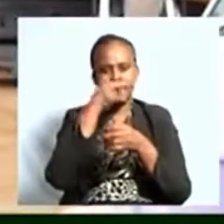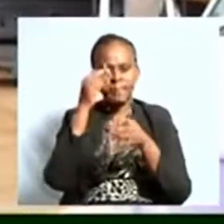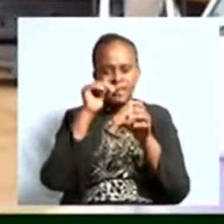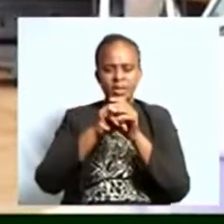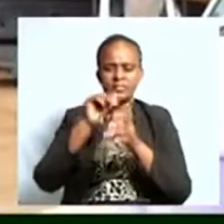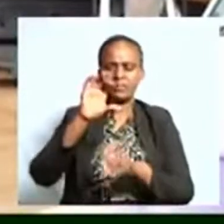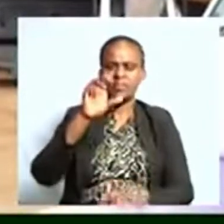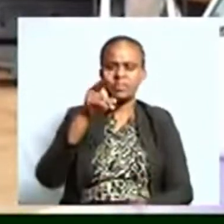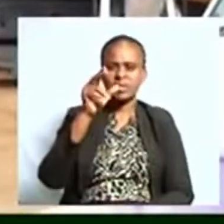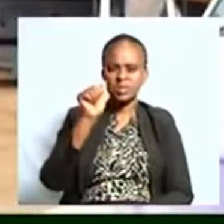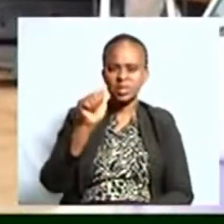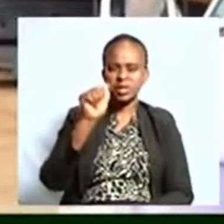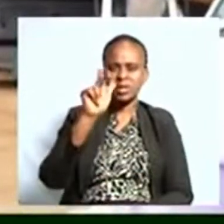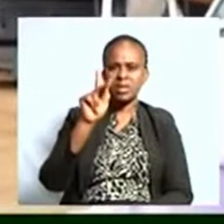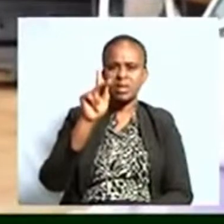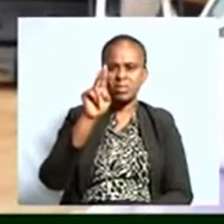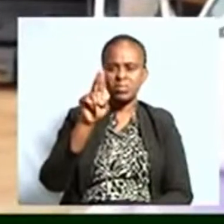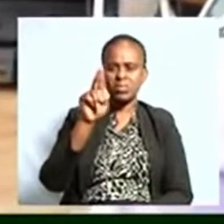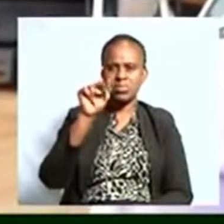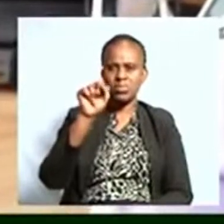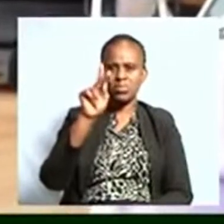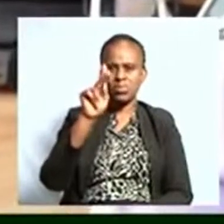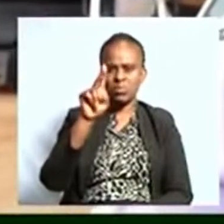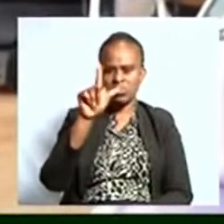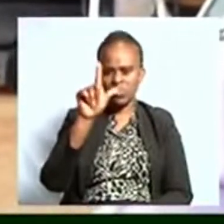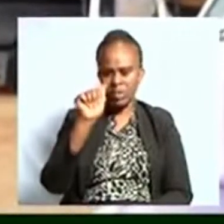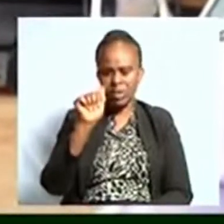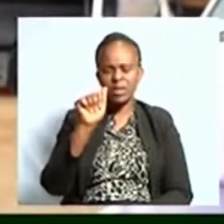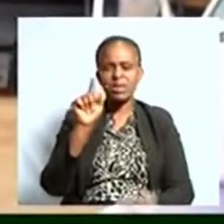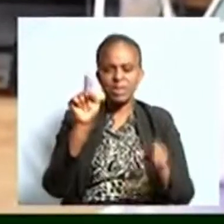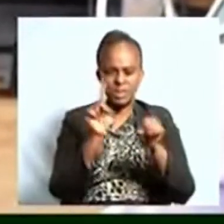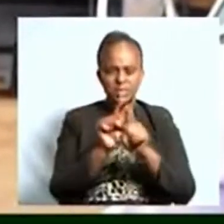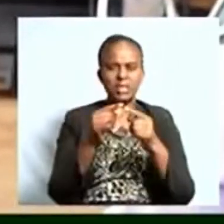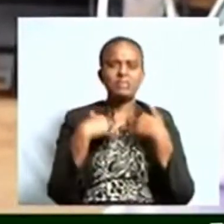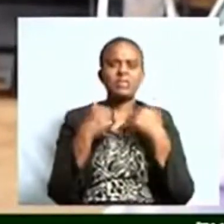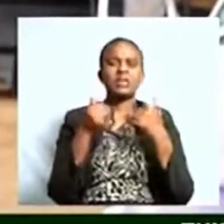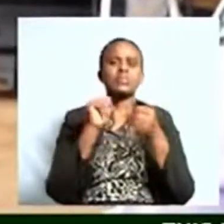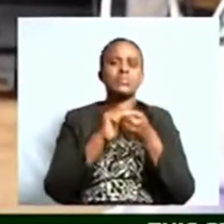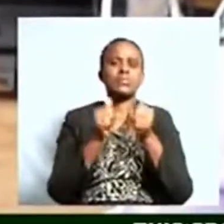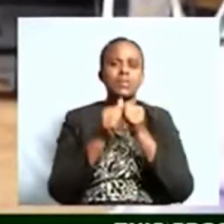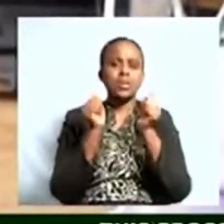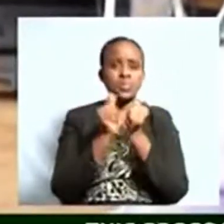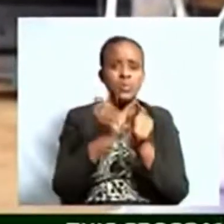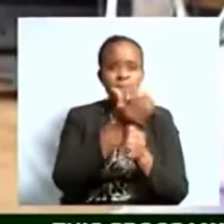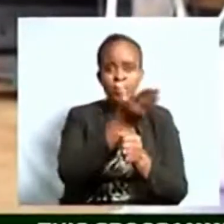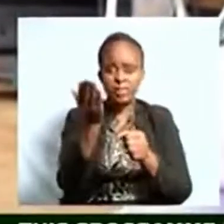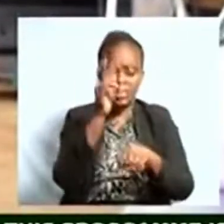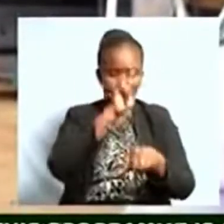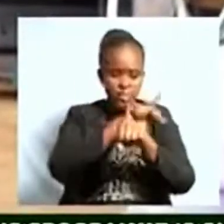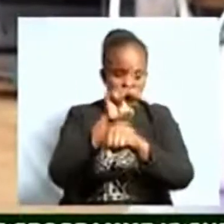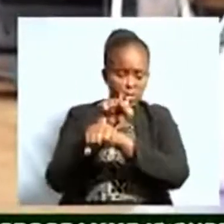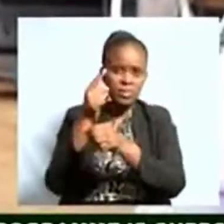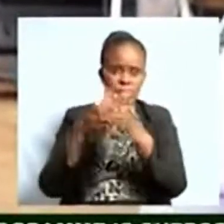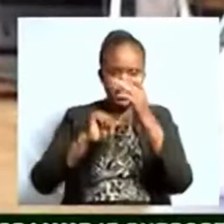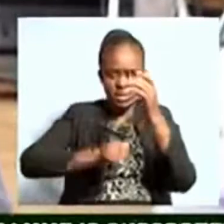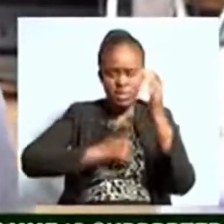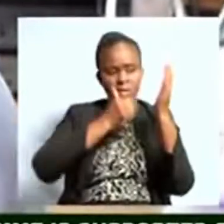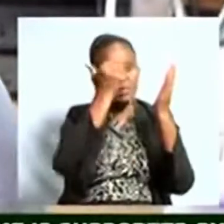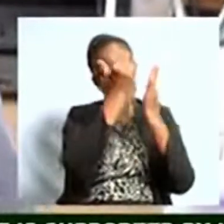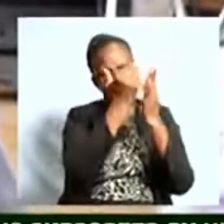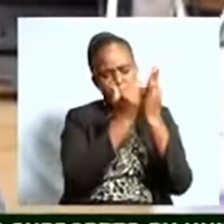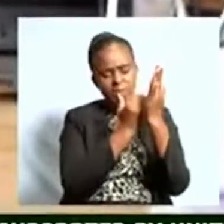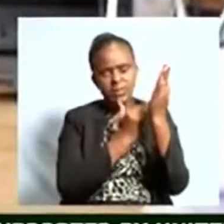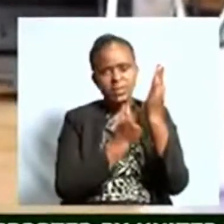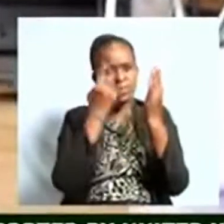Chakunkula, then also health issues. So among the projects that we listed for development